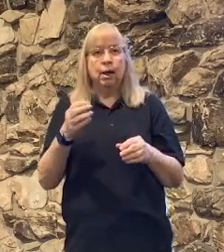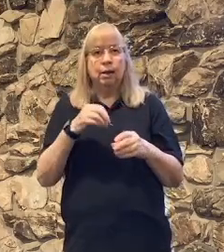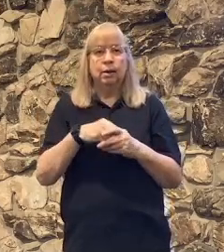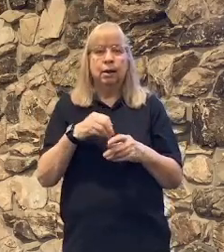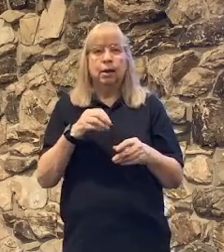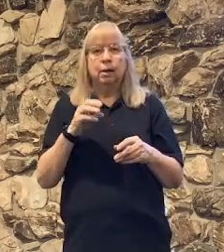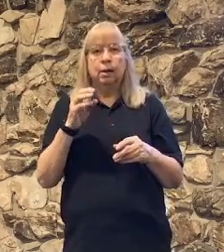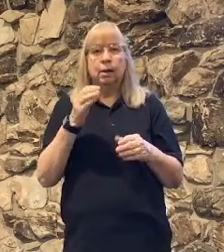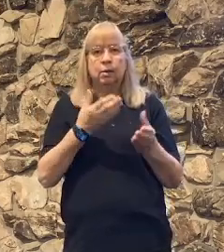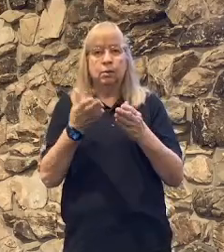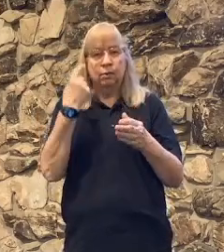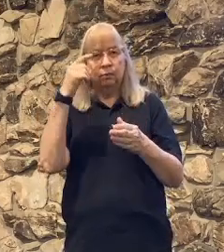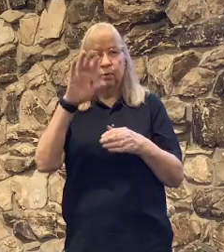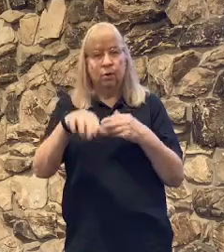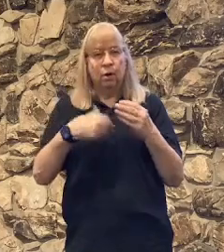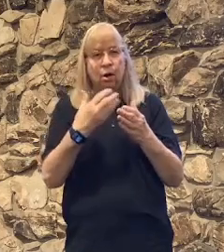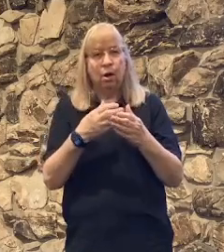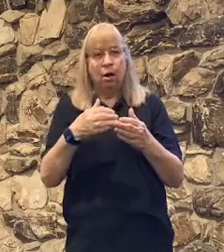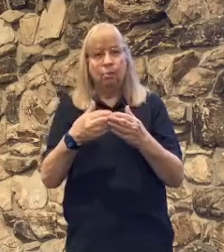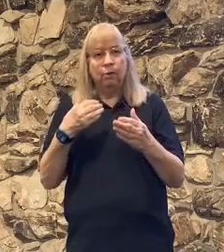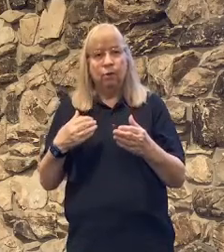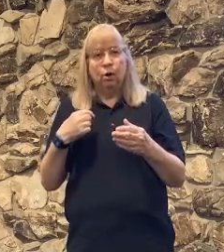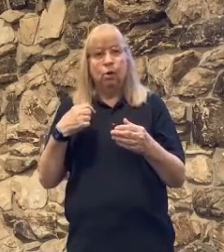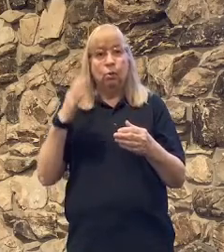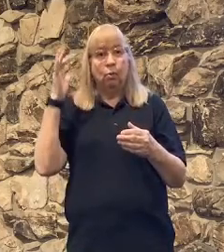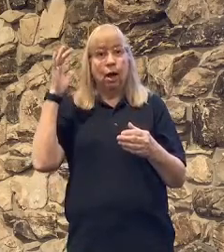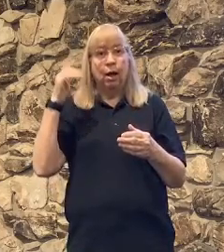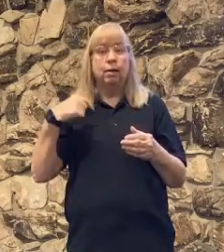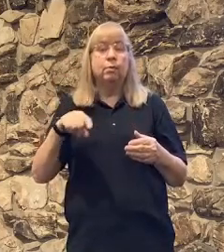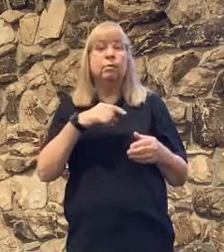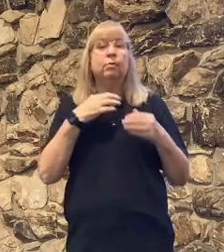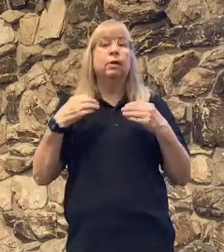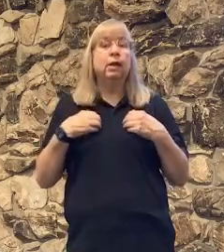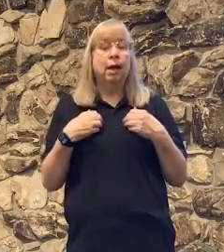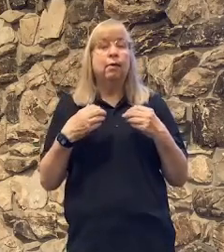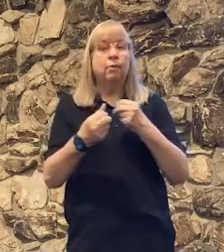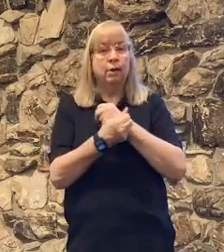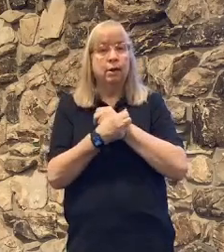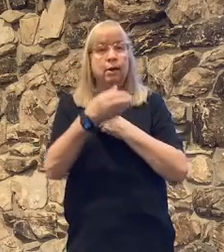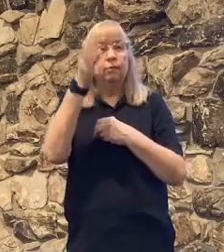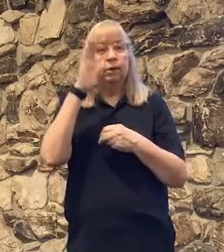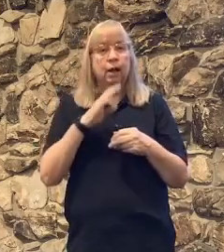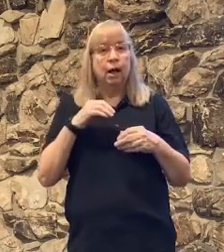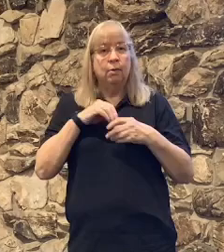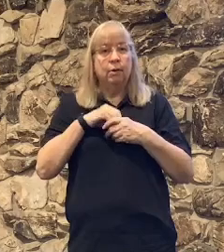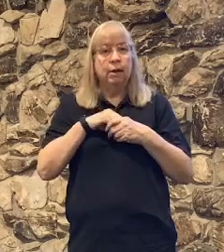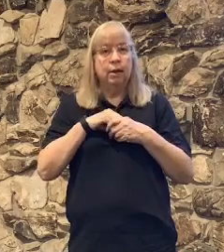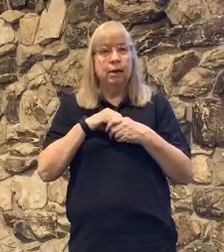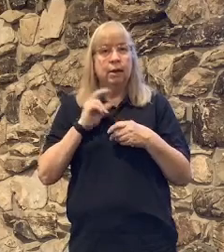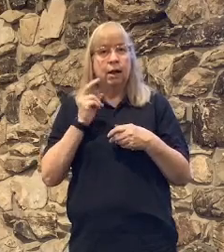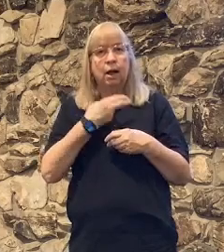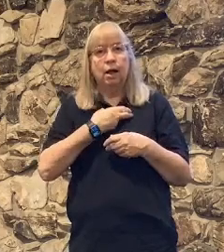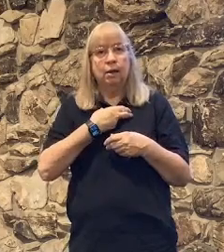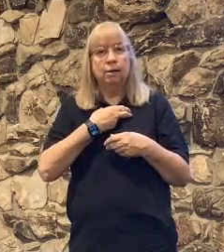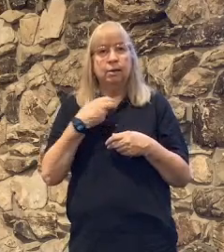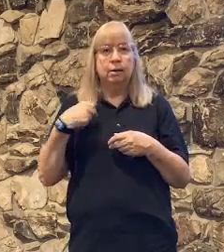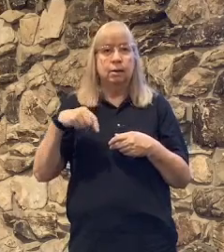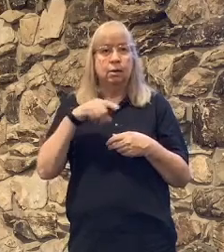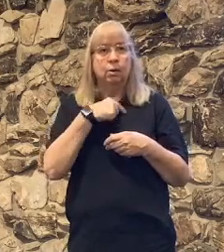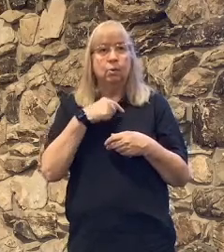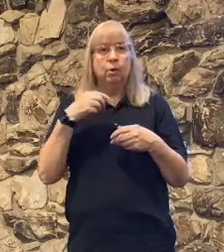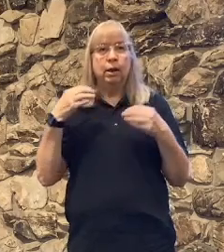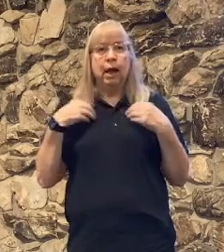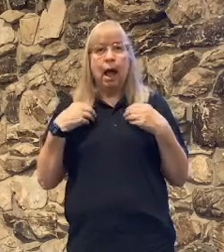done before because we have the love of God within us. we have